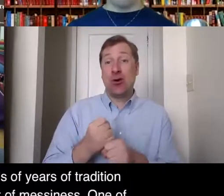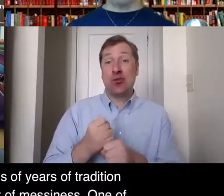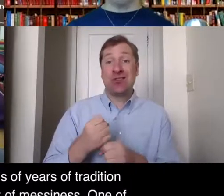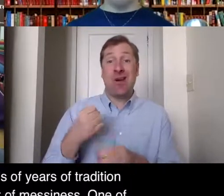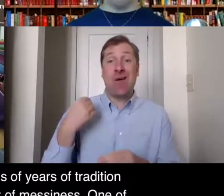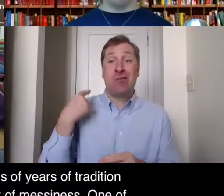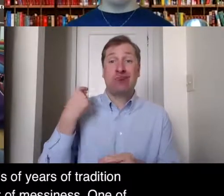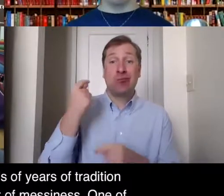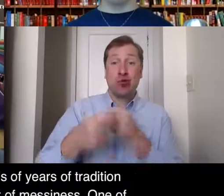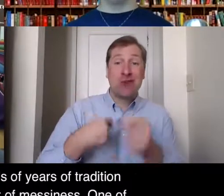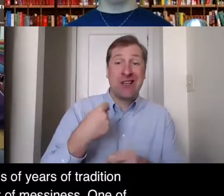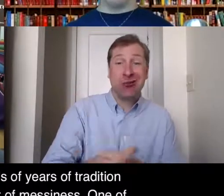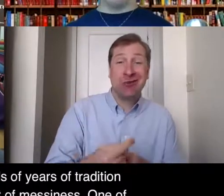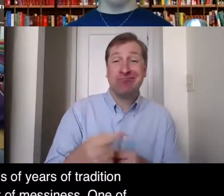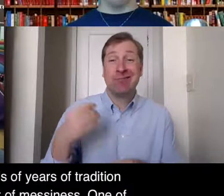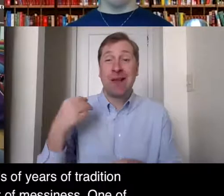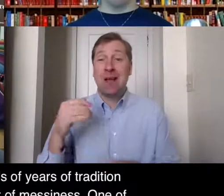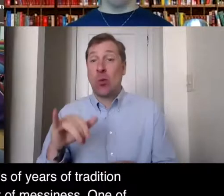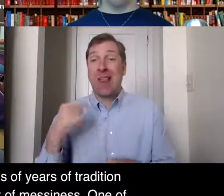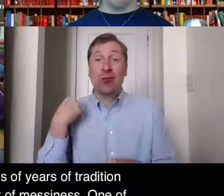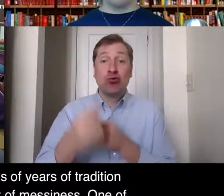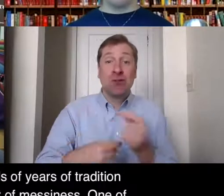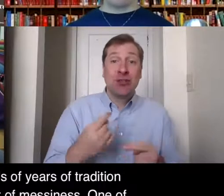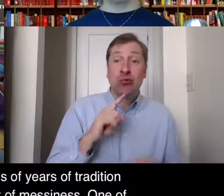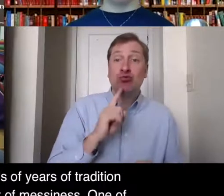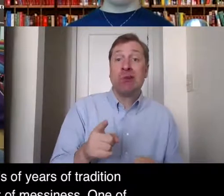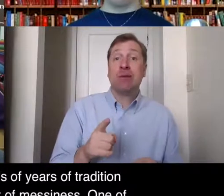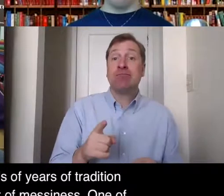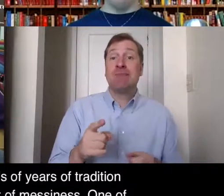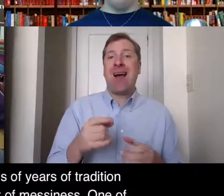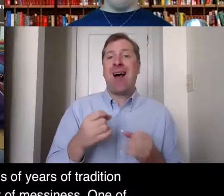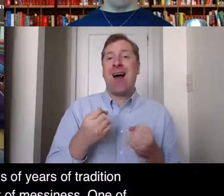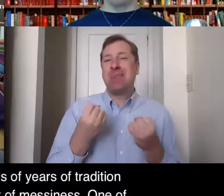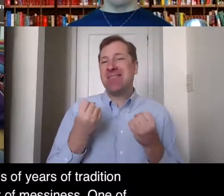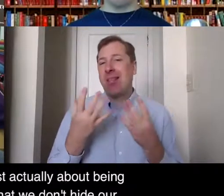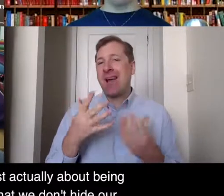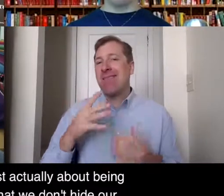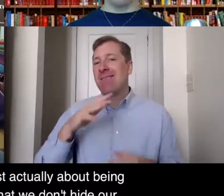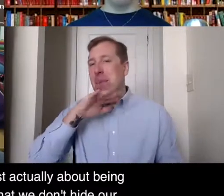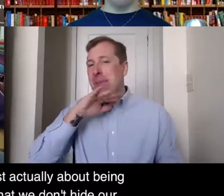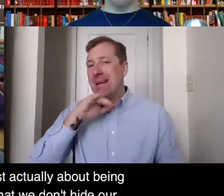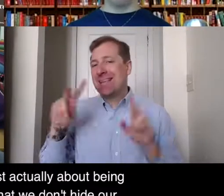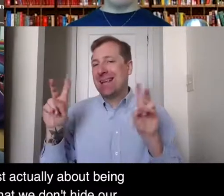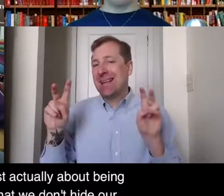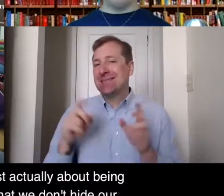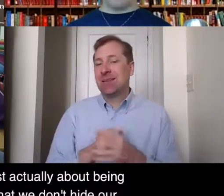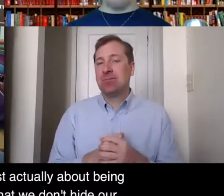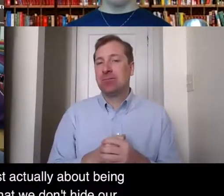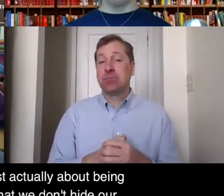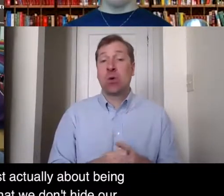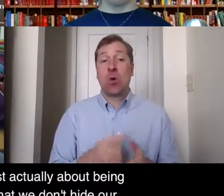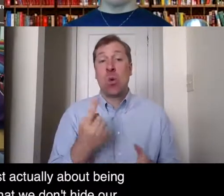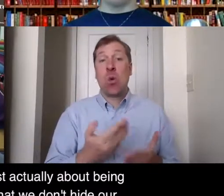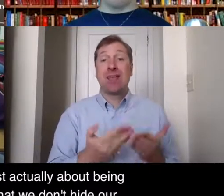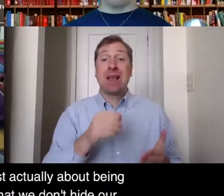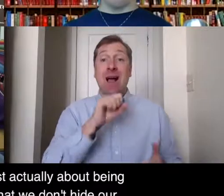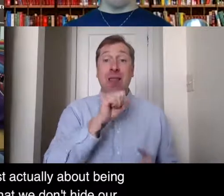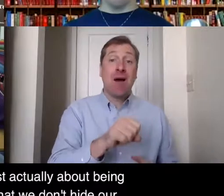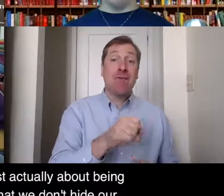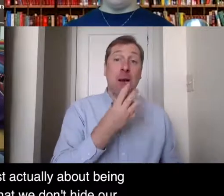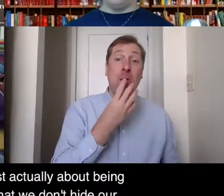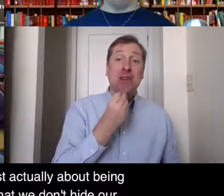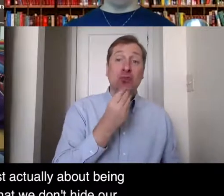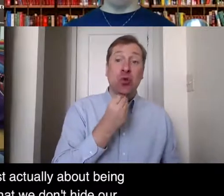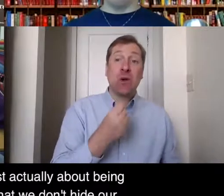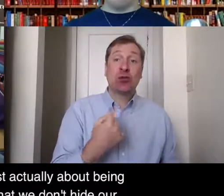those thousands of years of tradition have resulted in a lot of messiness. One of the things I love most, actually, about being Jewish is the fact that we